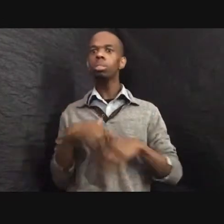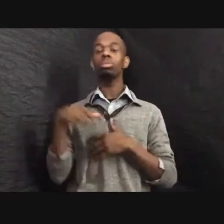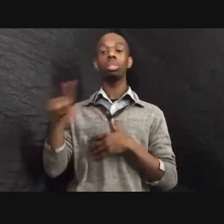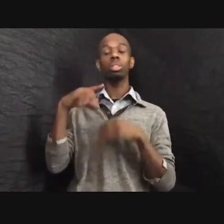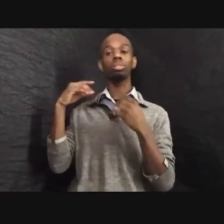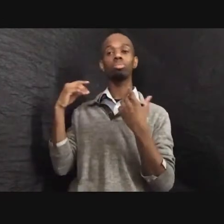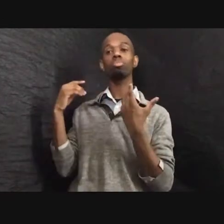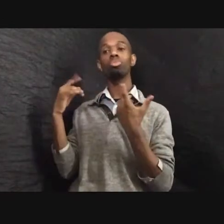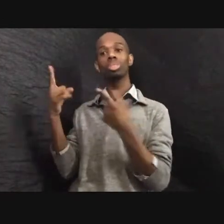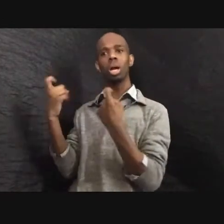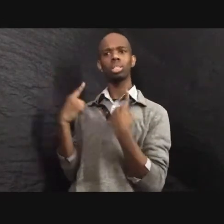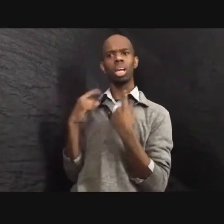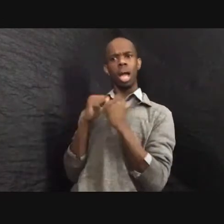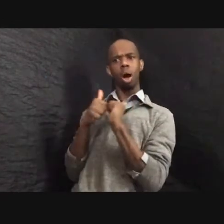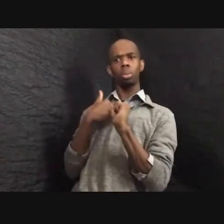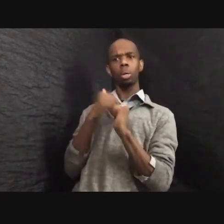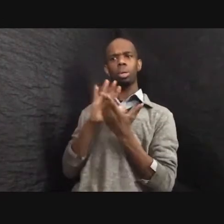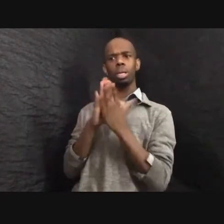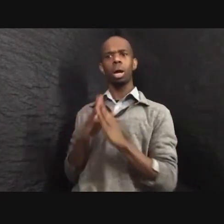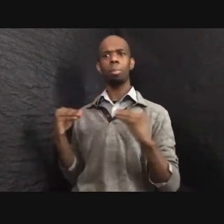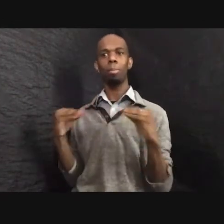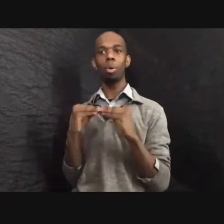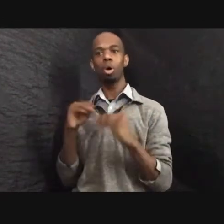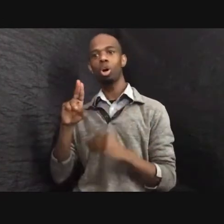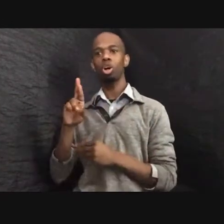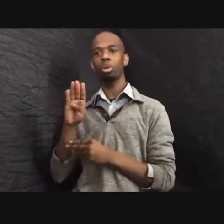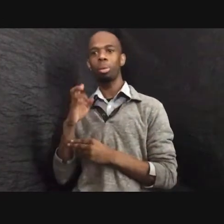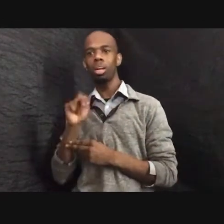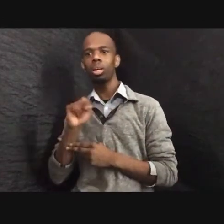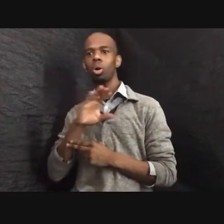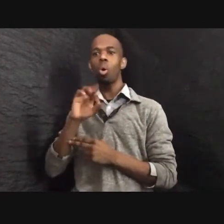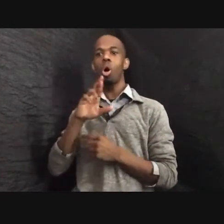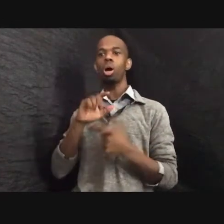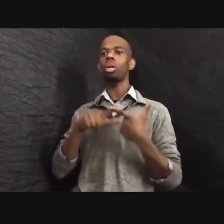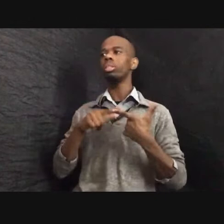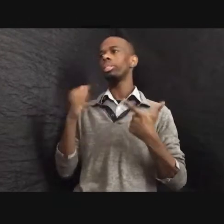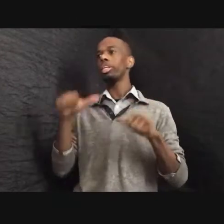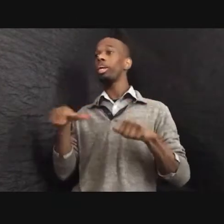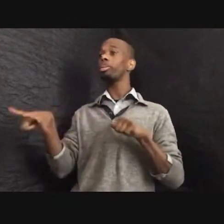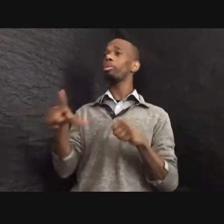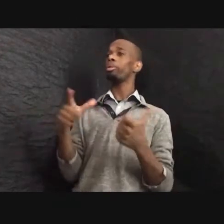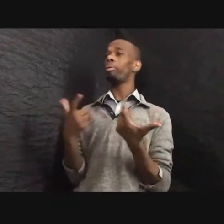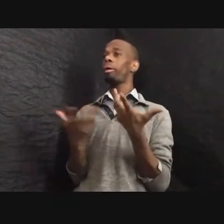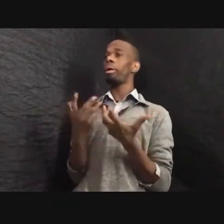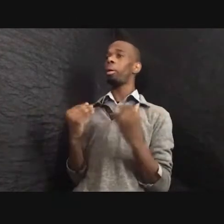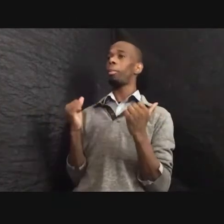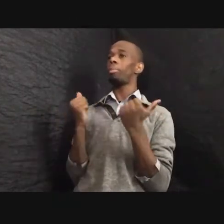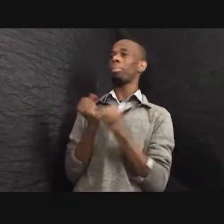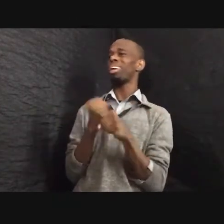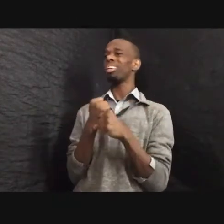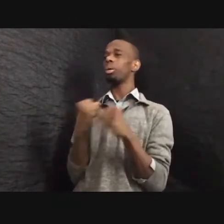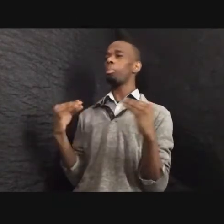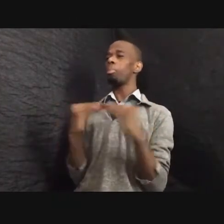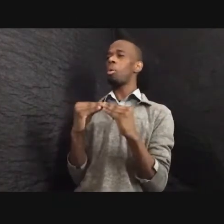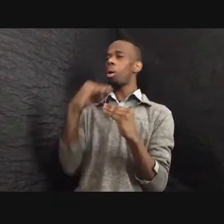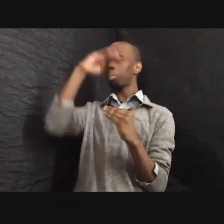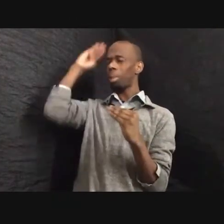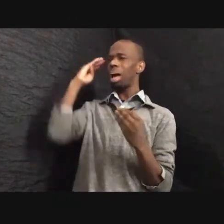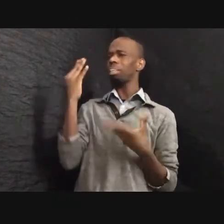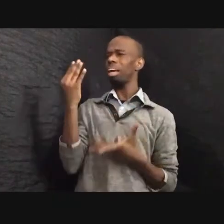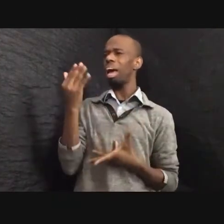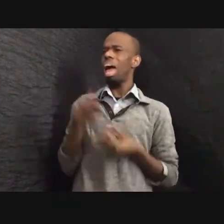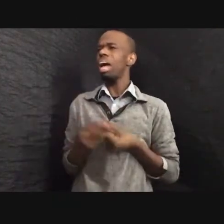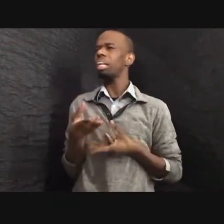more, or can you do something like, yeah, but can you blacken that up a little bit? Can you make that a little more hip? So I've of course encountered that and had to figure out